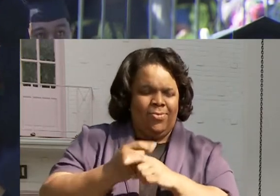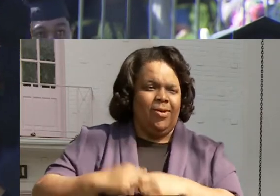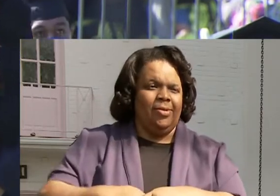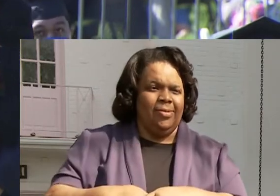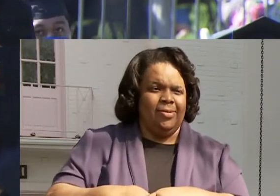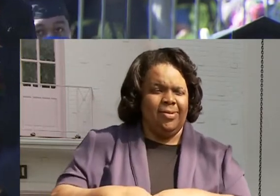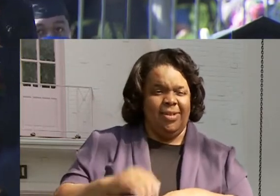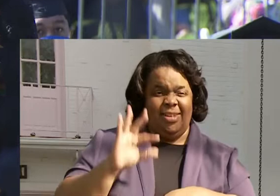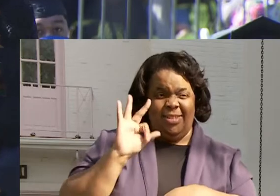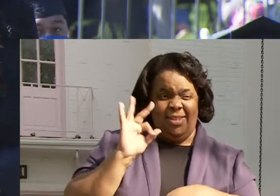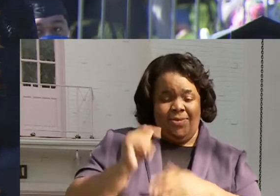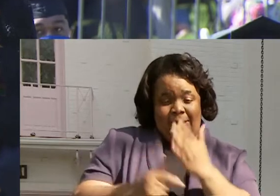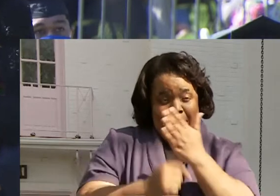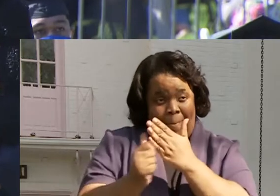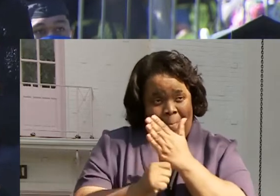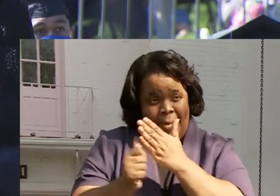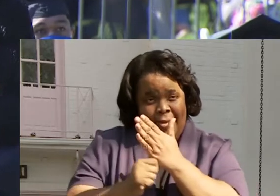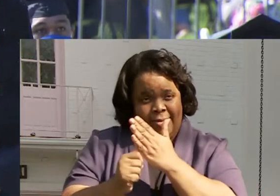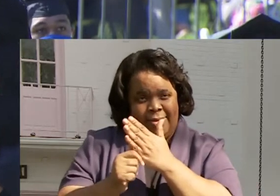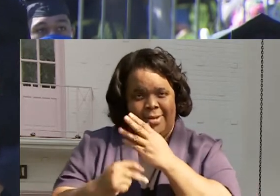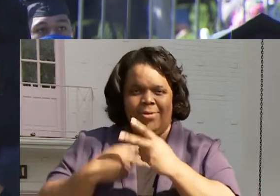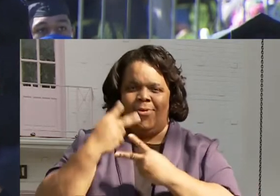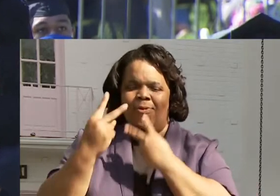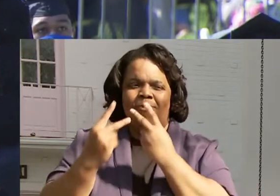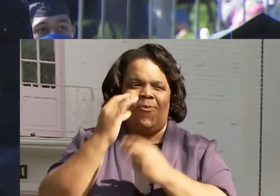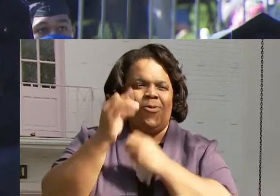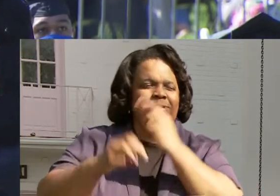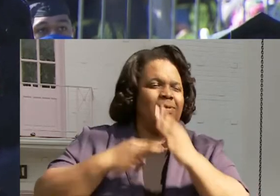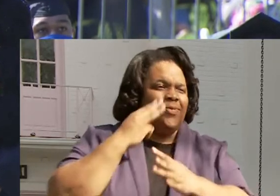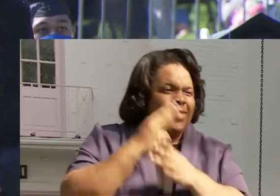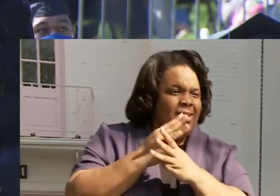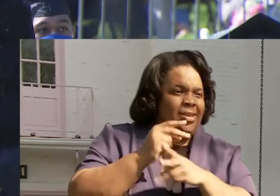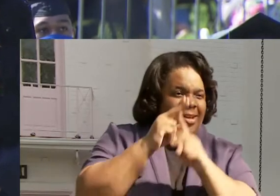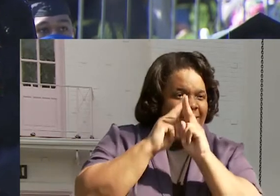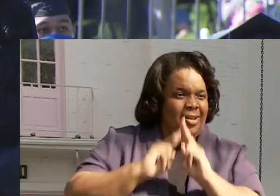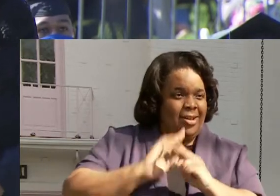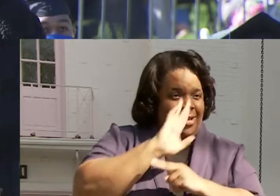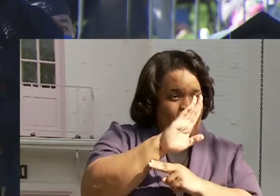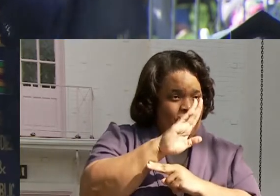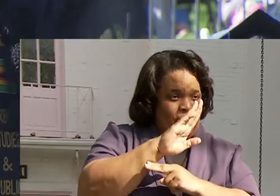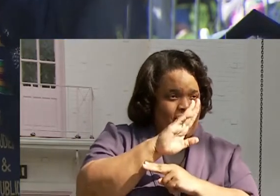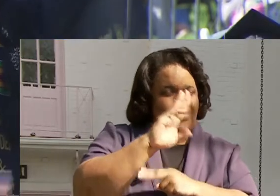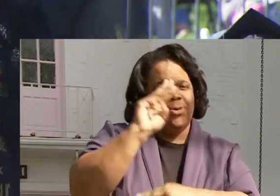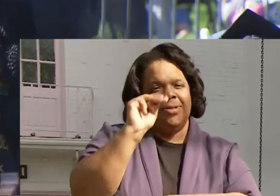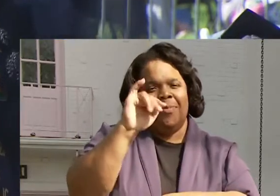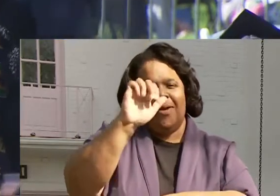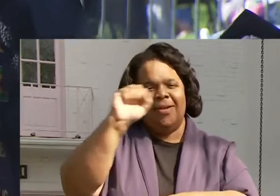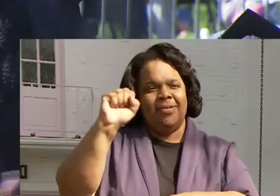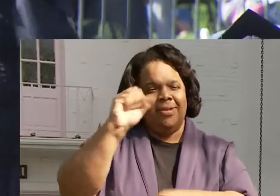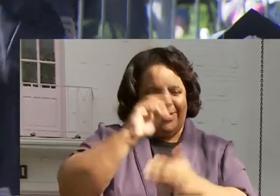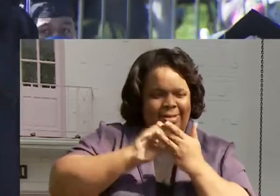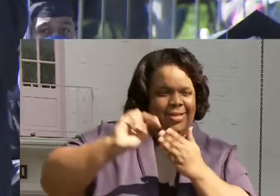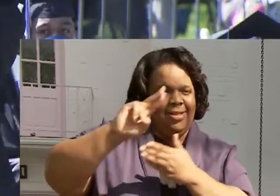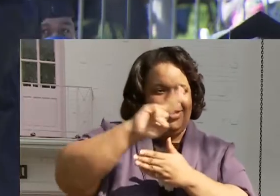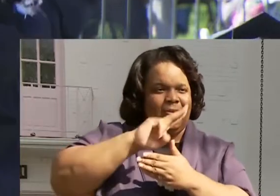magazines, Voices of the Year honoree, and of course, Miss Dillard University.